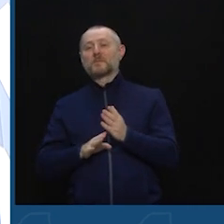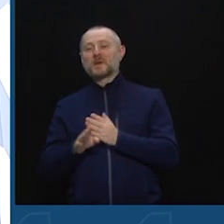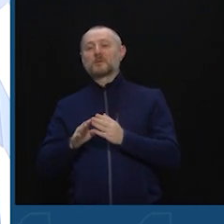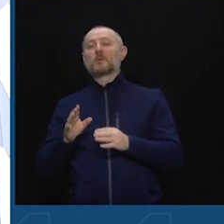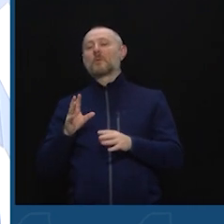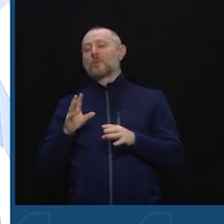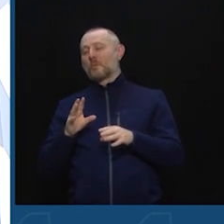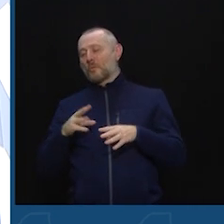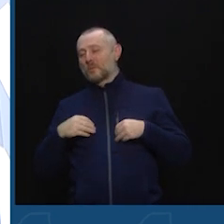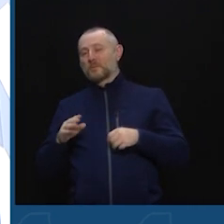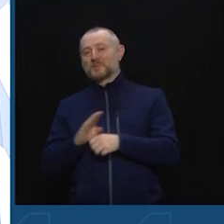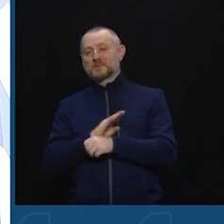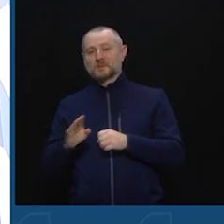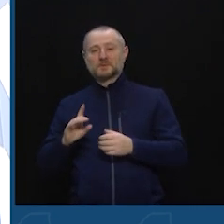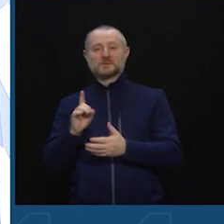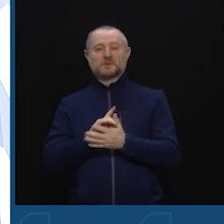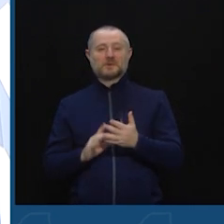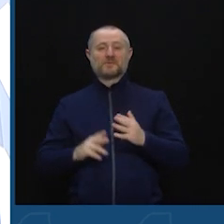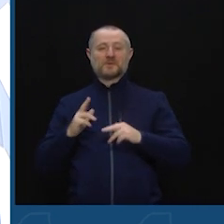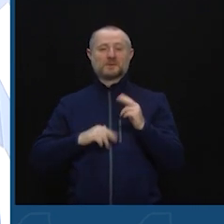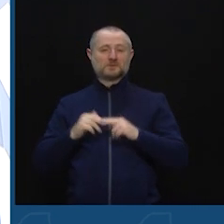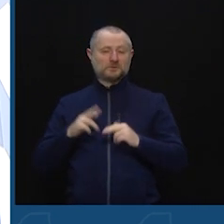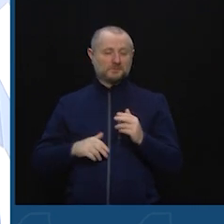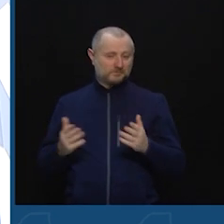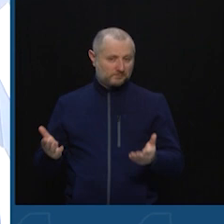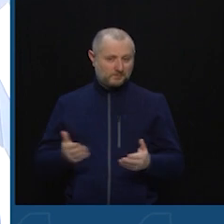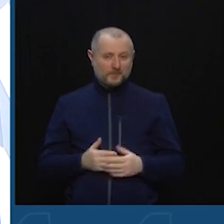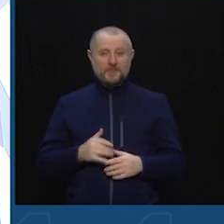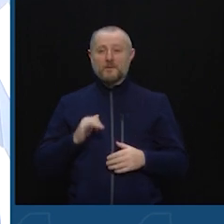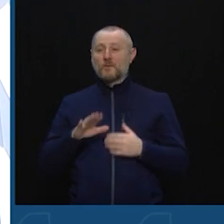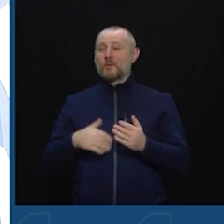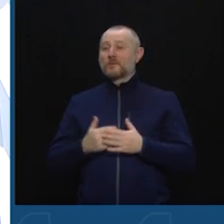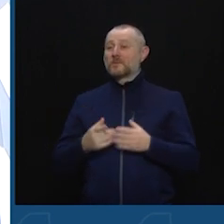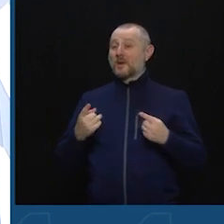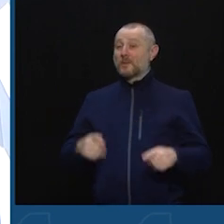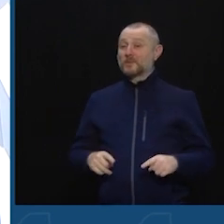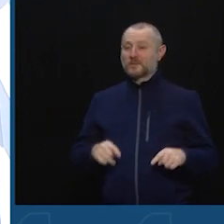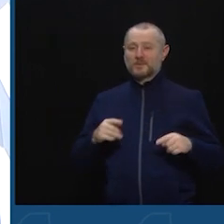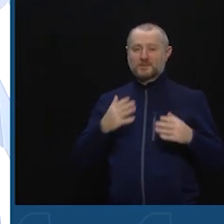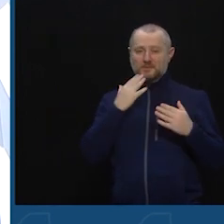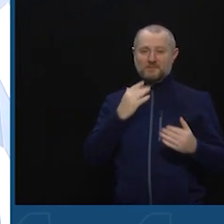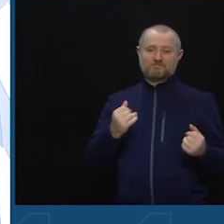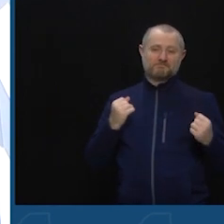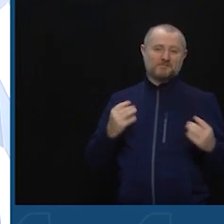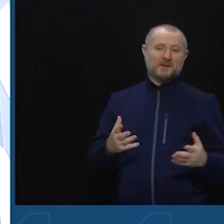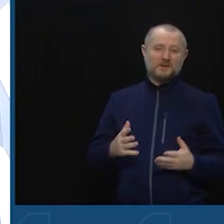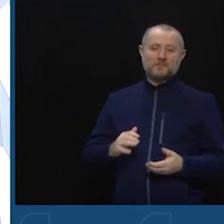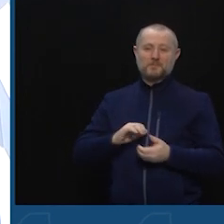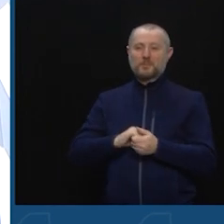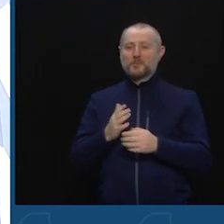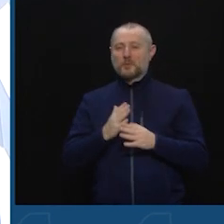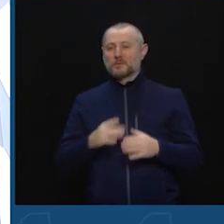and construction. All of this has happened thanks to the countless partners here celebrating with us today.